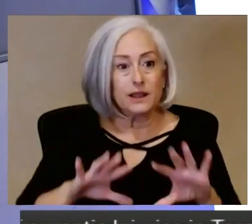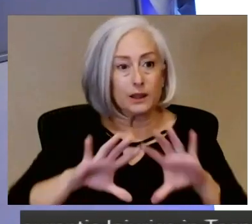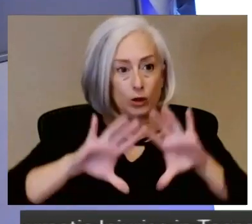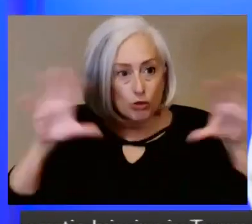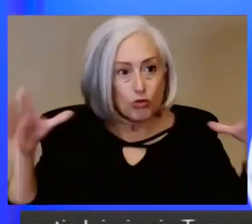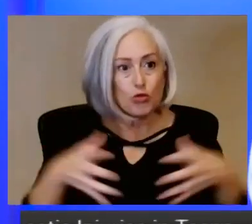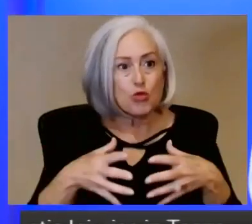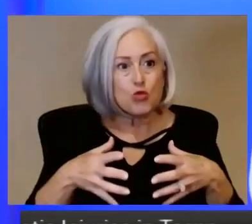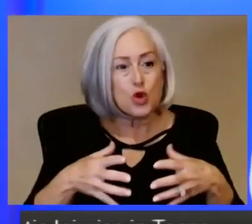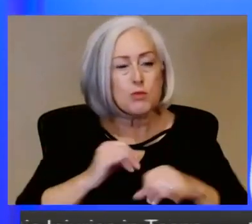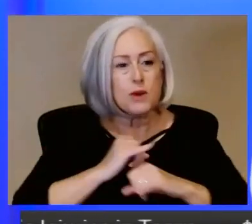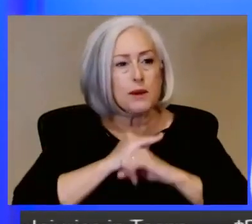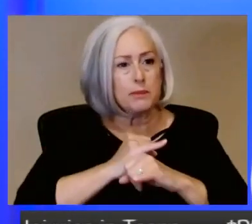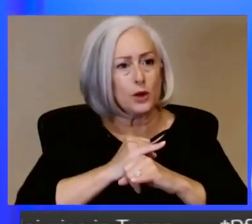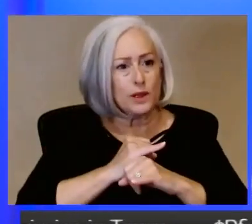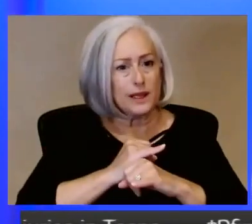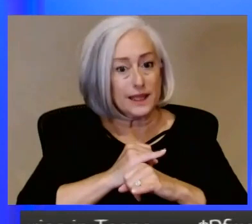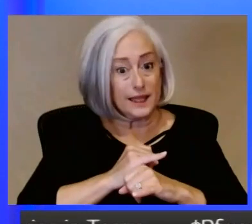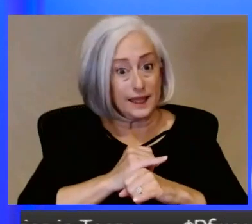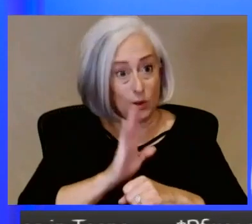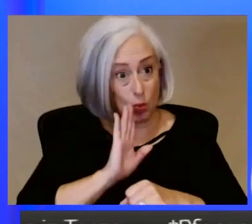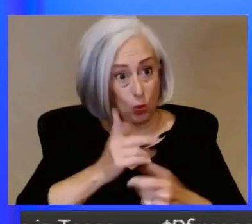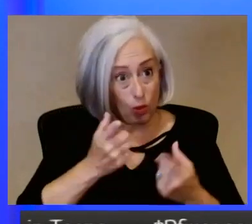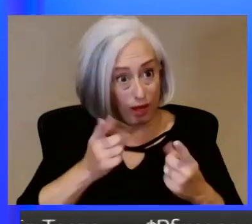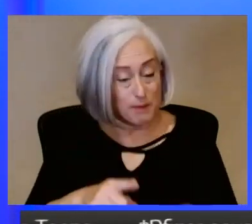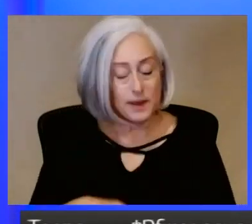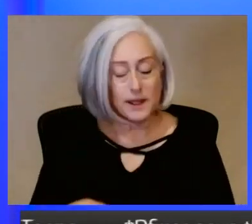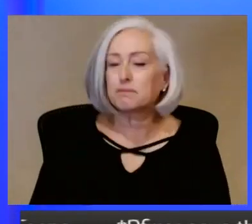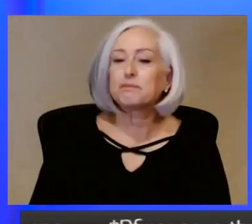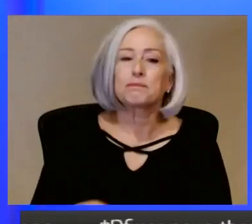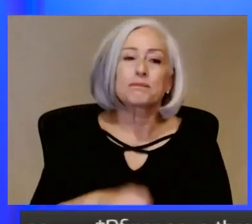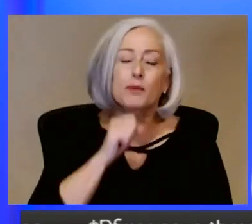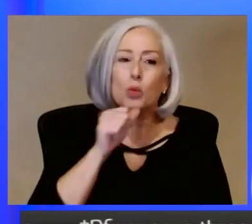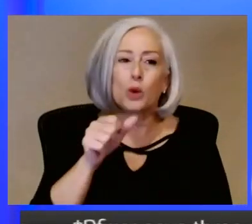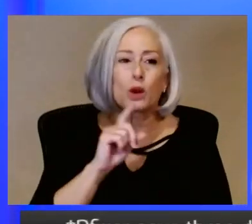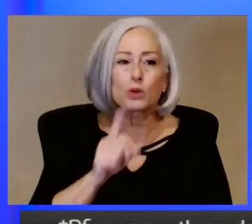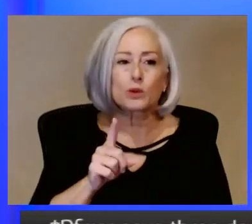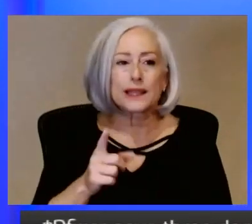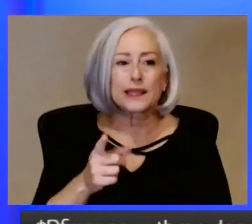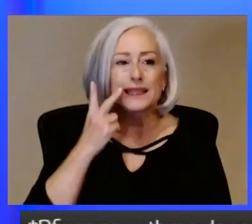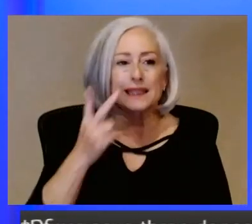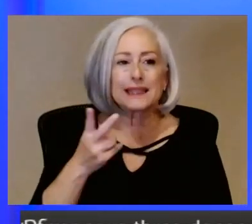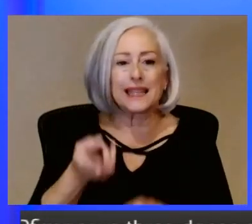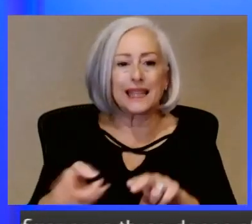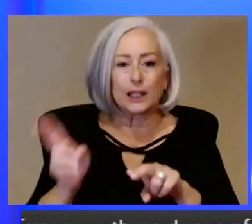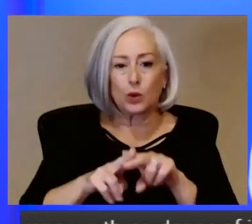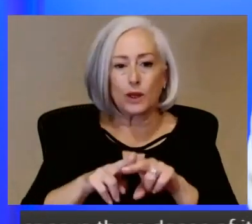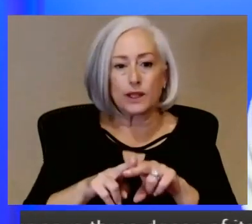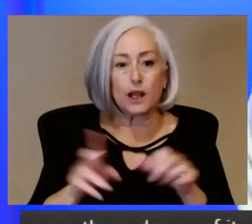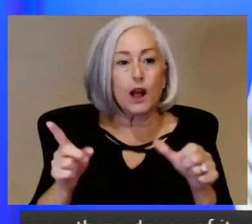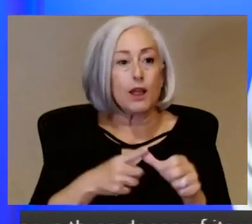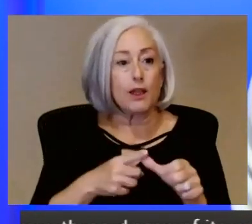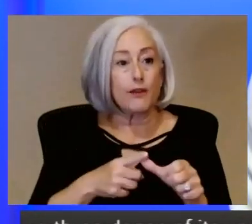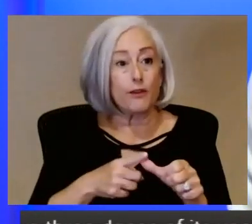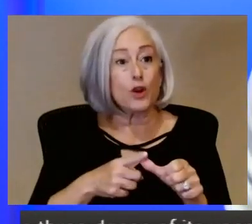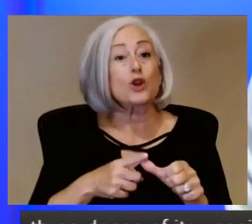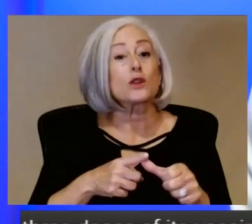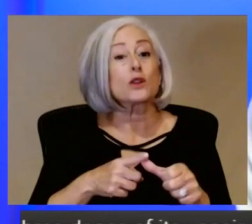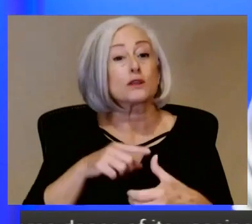Yeah, I don't think we're seeing any increase. Again, we know that after that initial primary series of vaccination, we know that